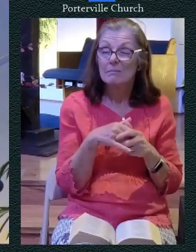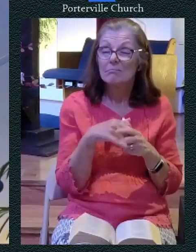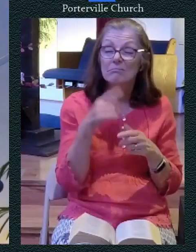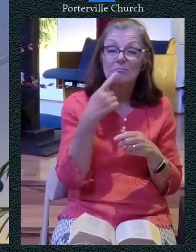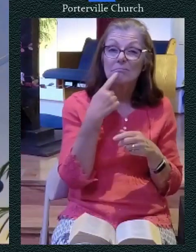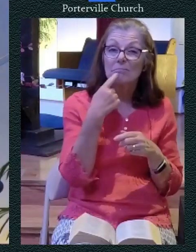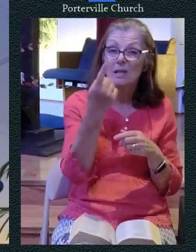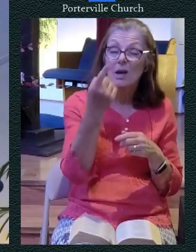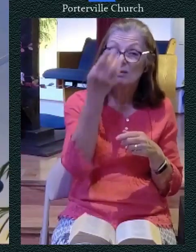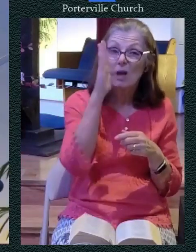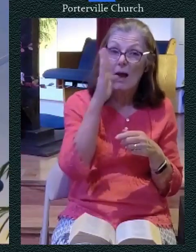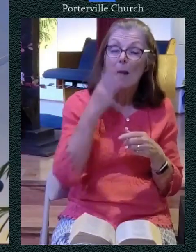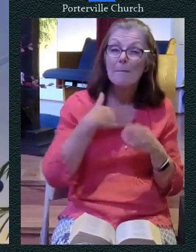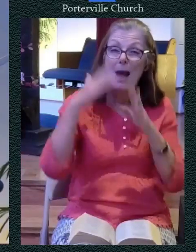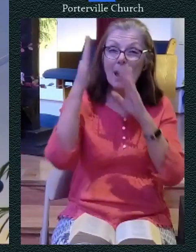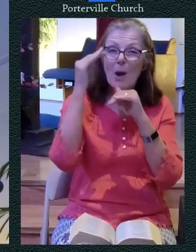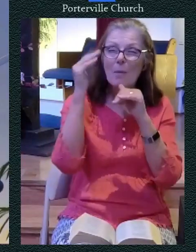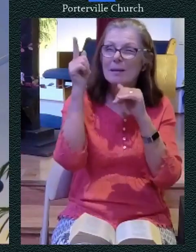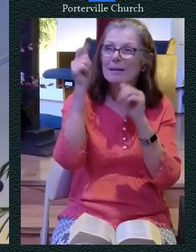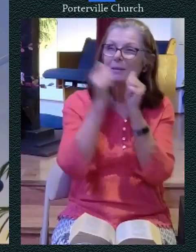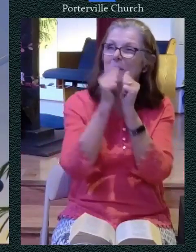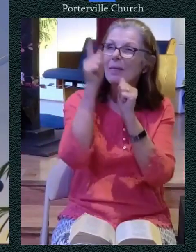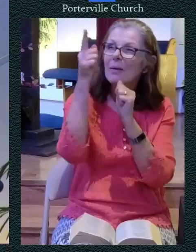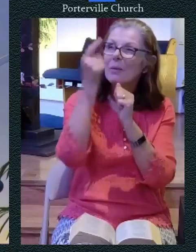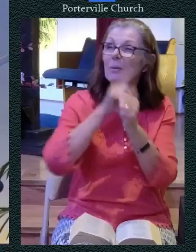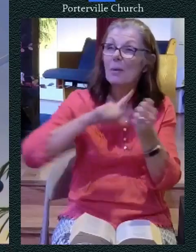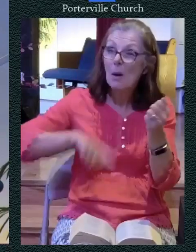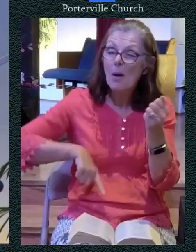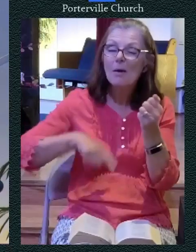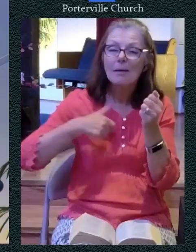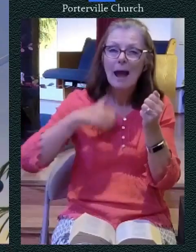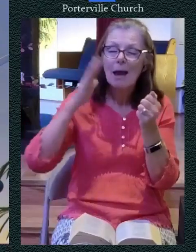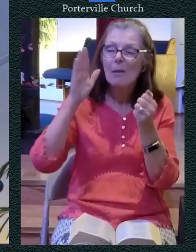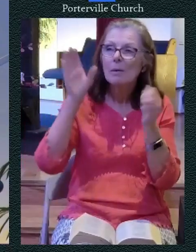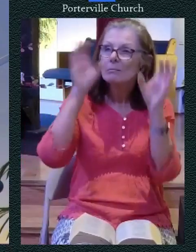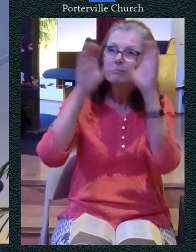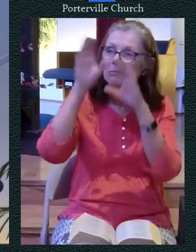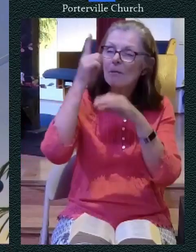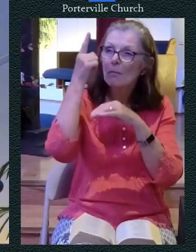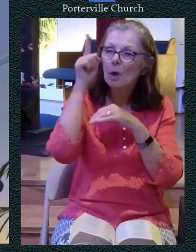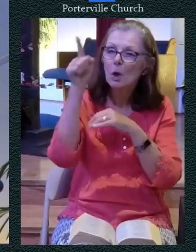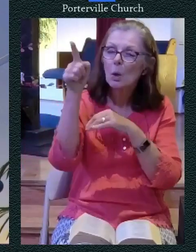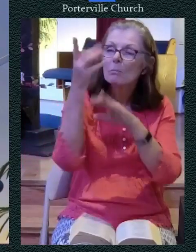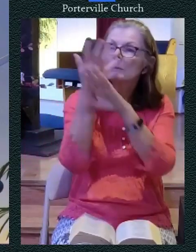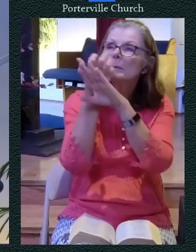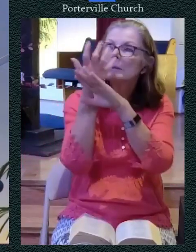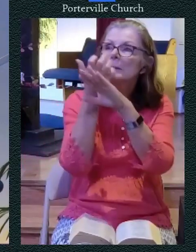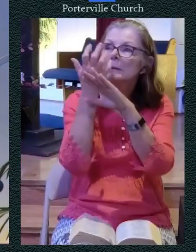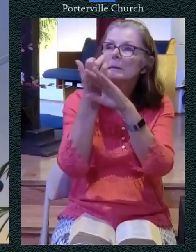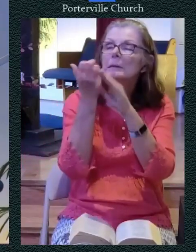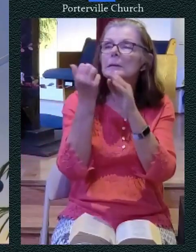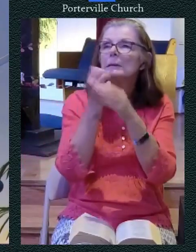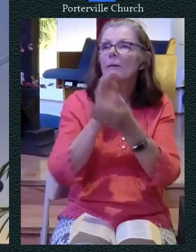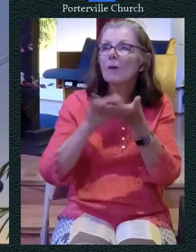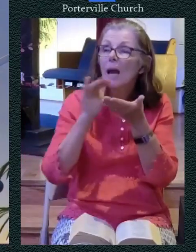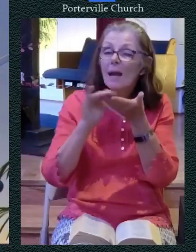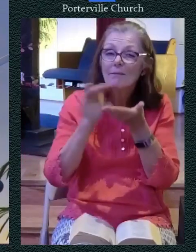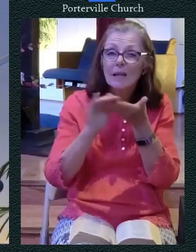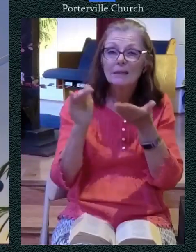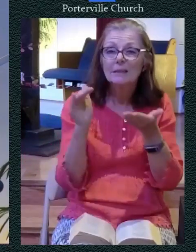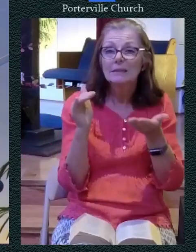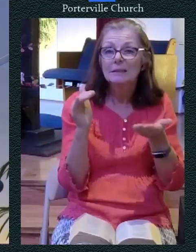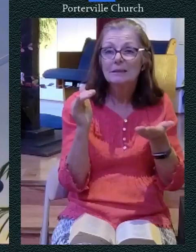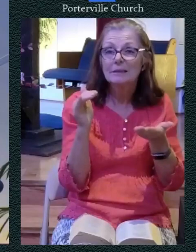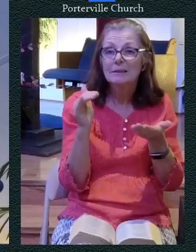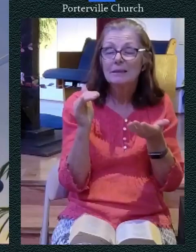hope is here. It's just with the Lord. That's where I'm going to find hope. And he appeals for forgiveness because he knows that he's